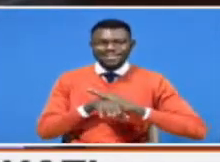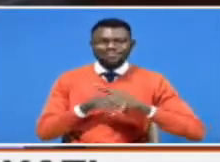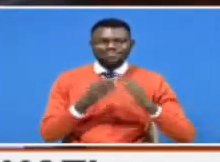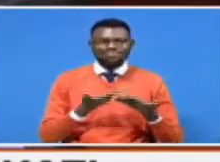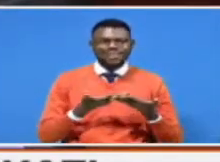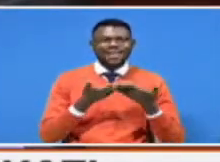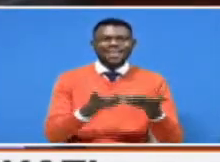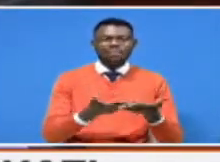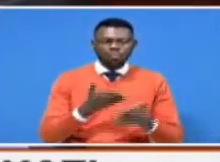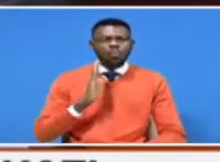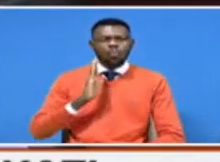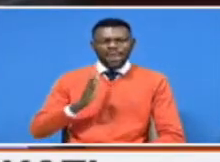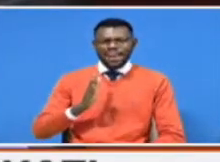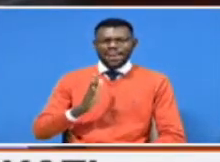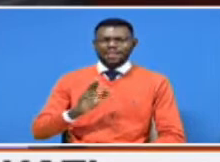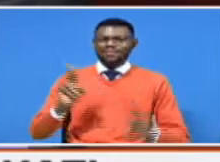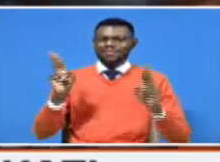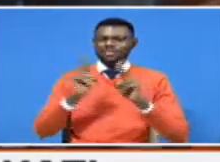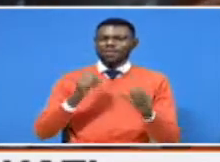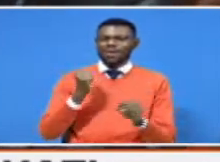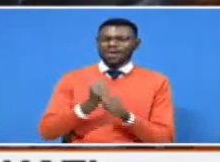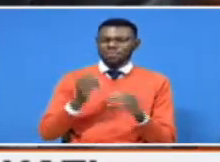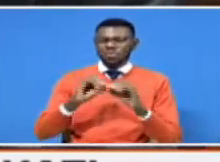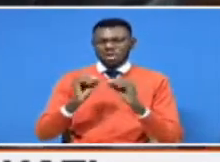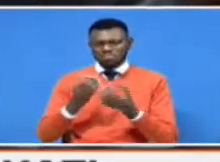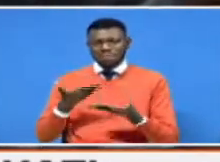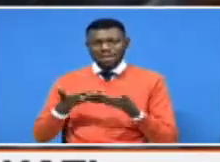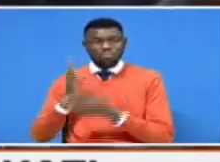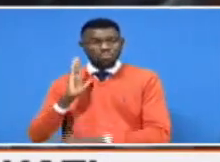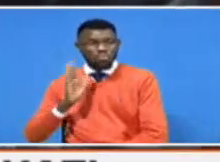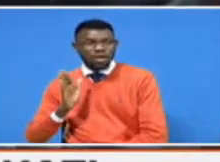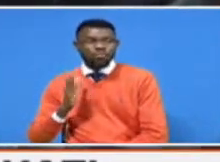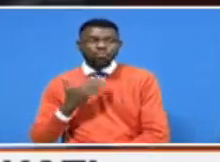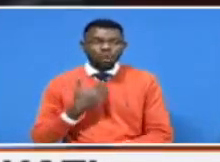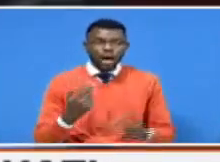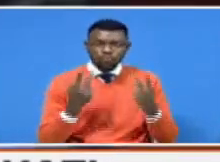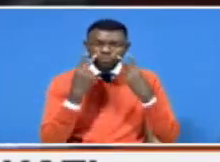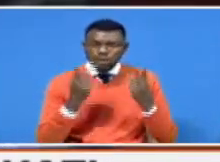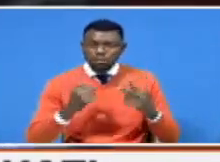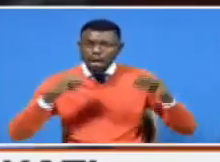assistance from the International Labour Organization. Tutakuwa tunaangalia mambo ya mikataba, mambo ya masi